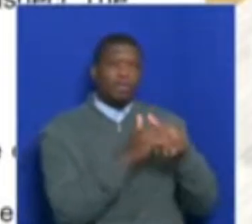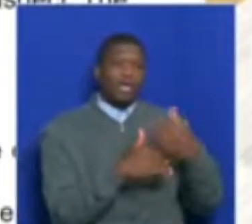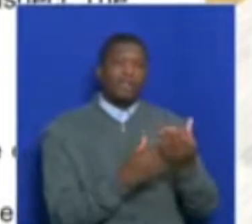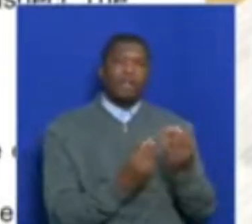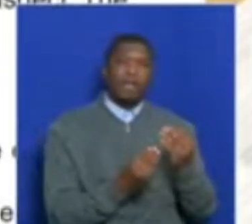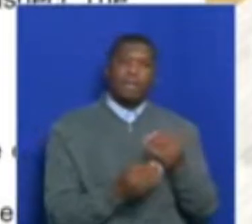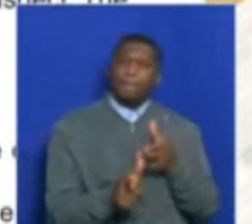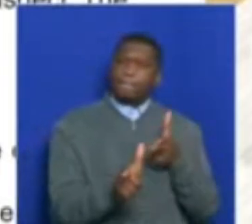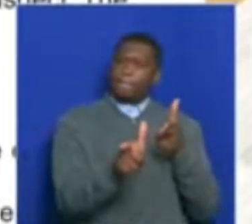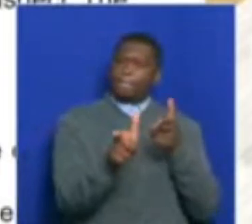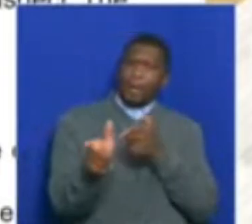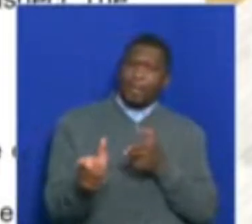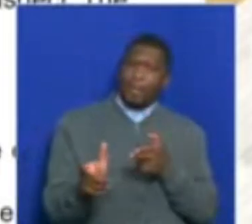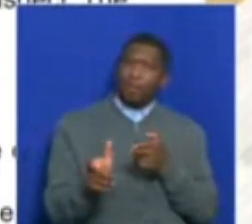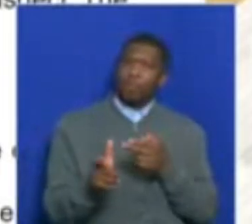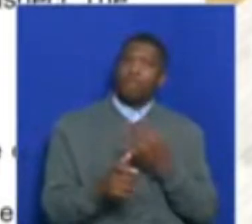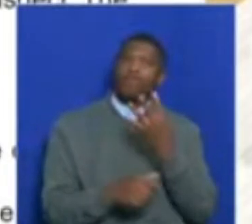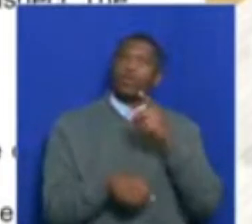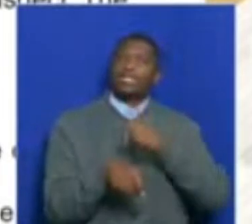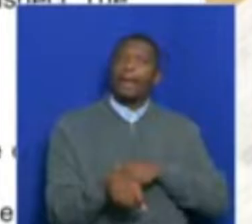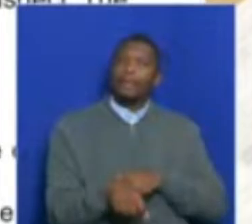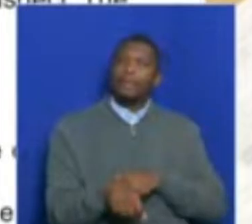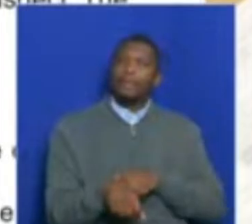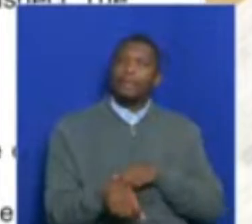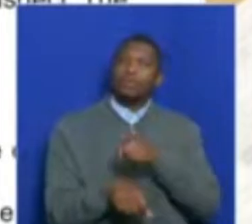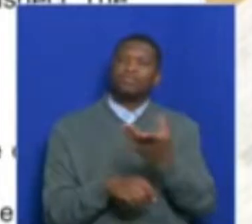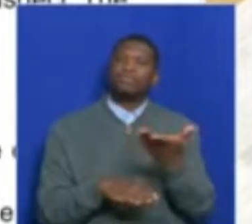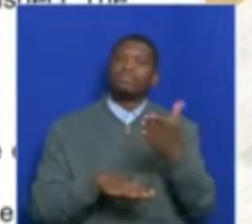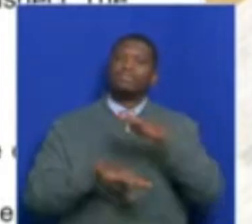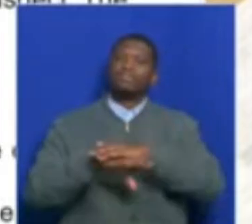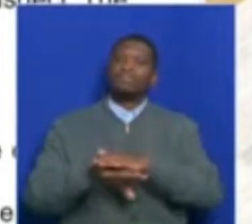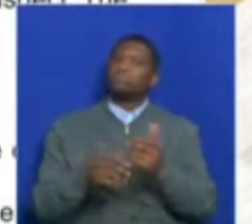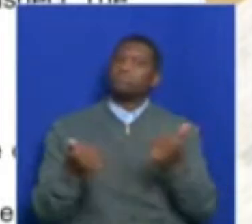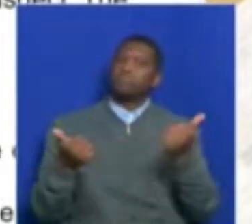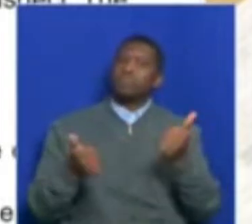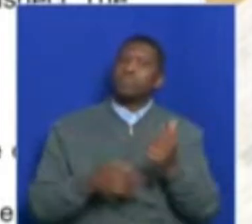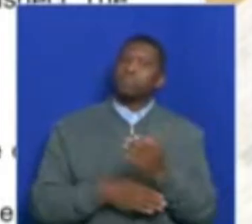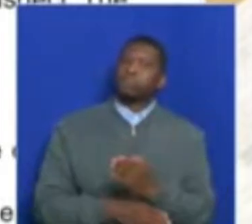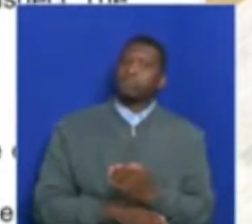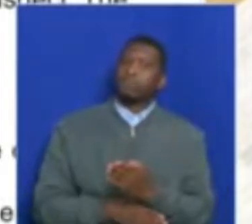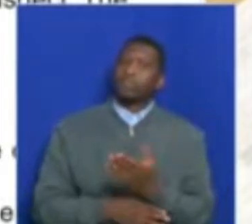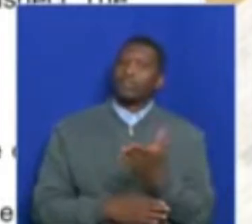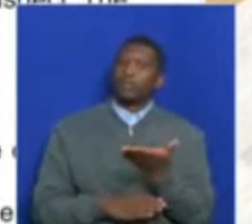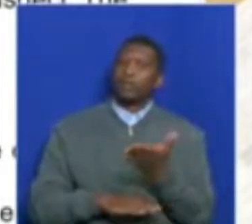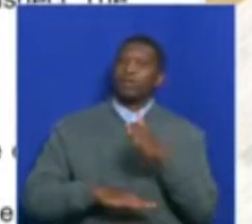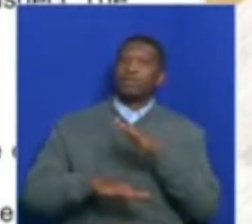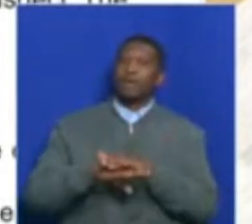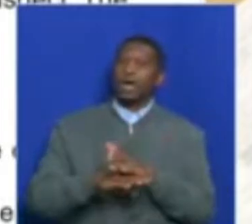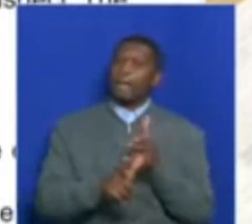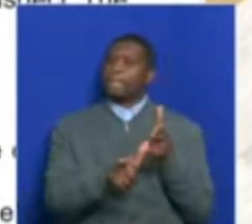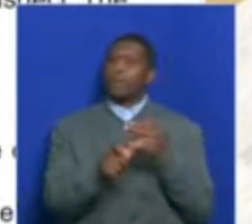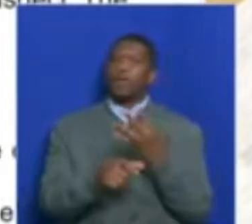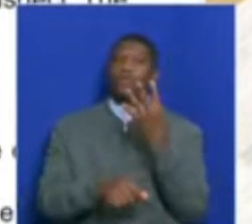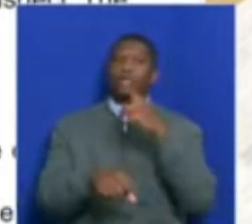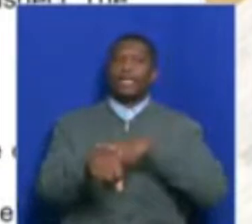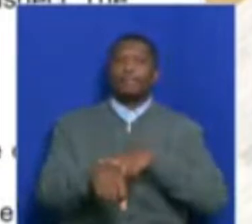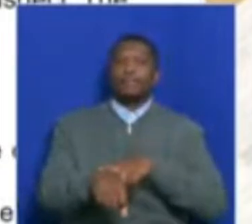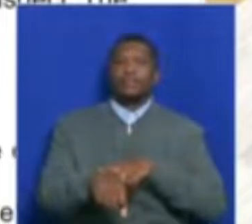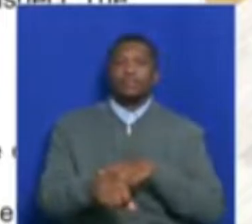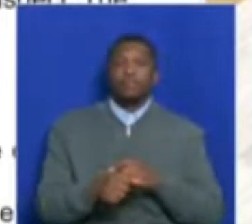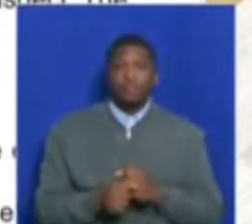rounds at the suspect, fatally wounding the suspect. The deceased sustained 4 gunshot wounds. Now, in